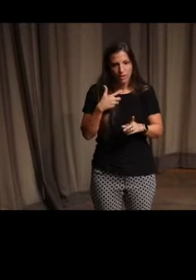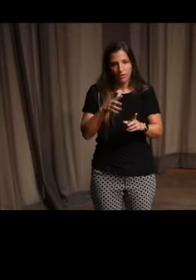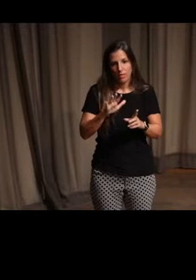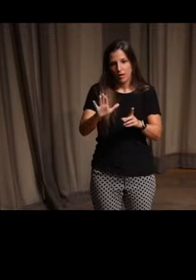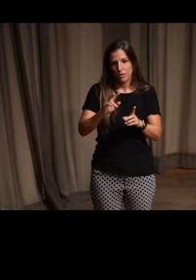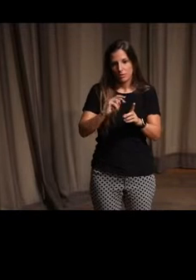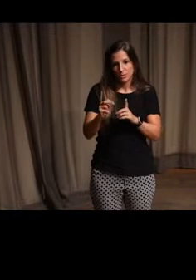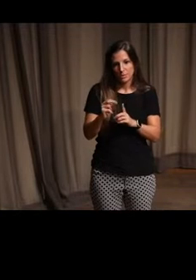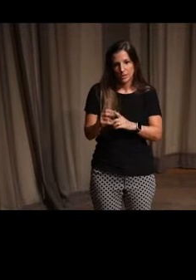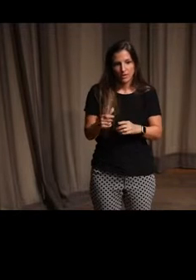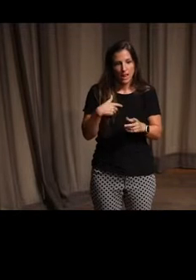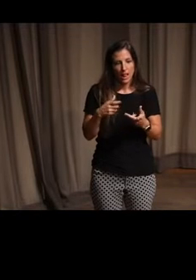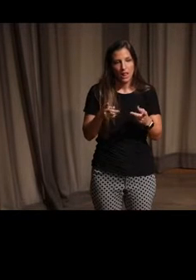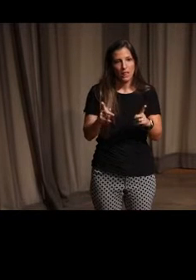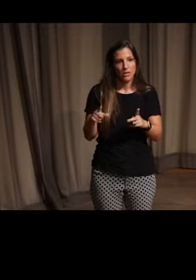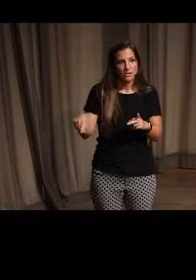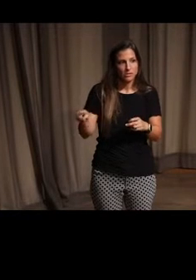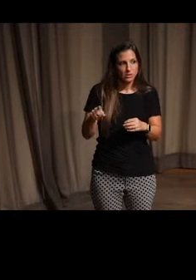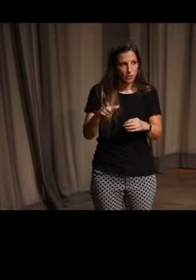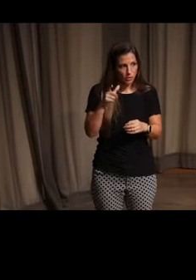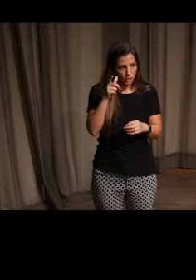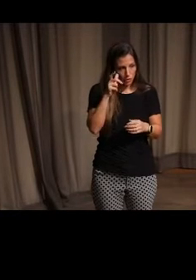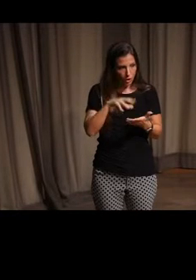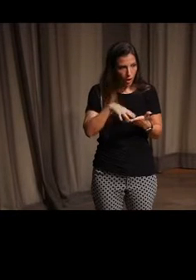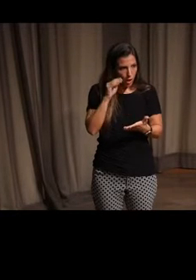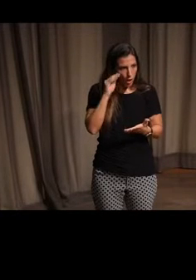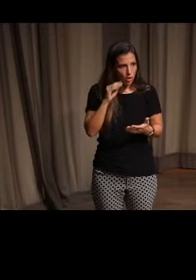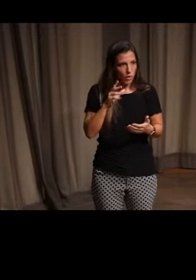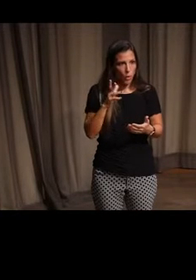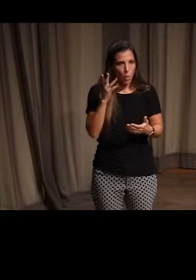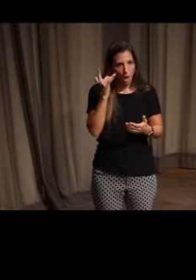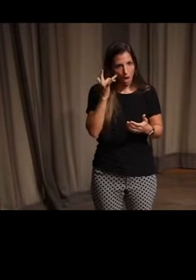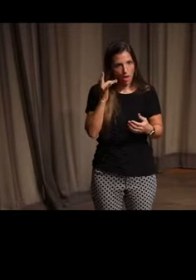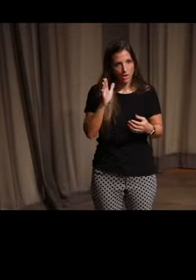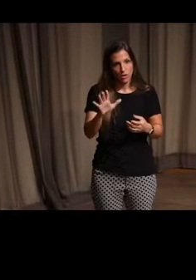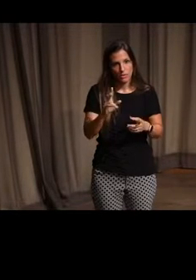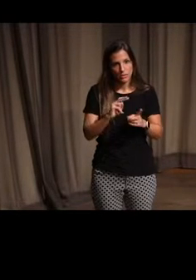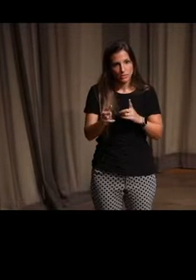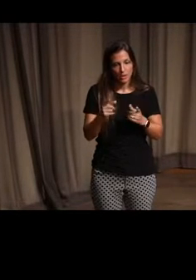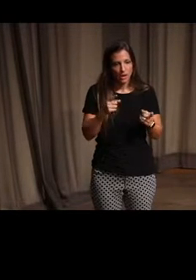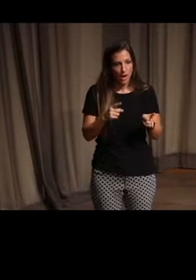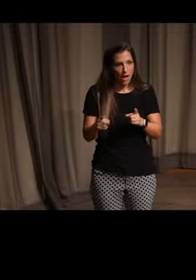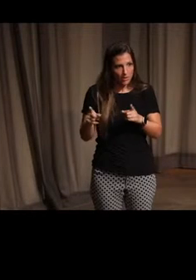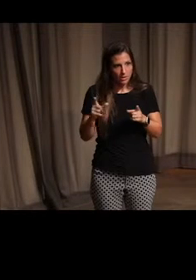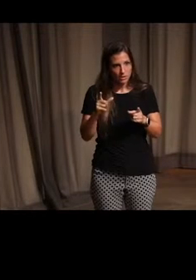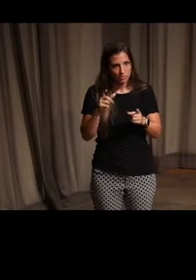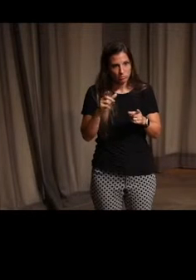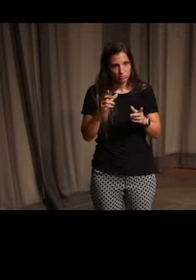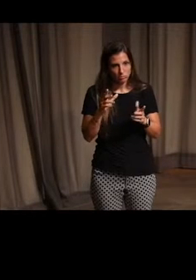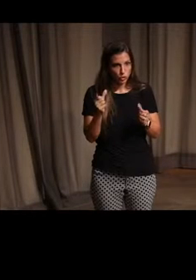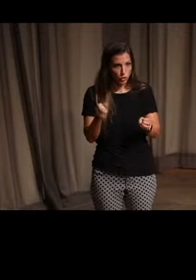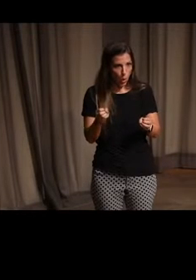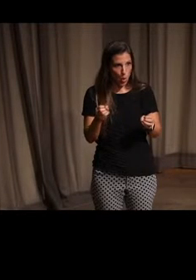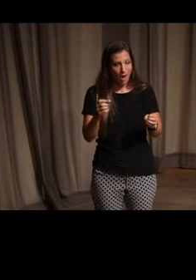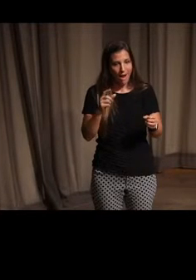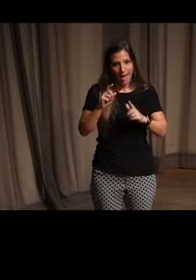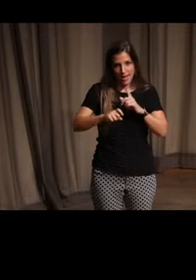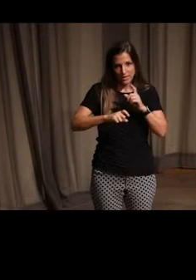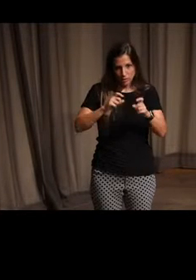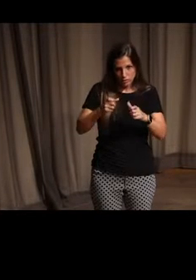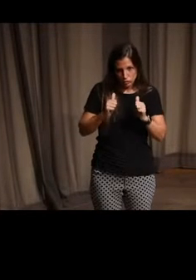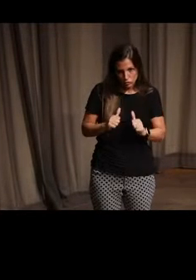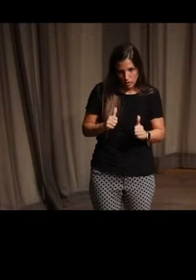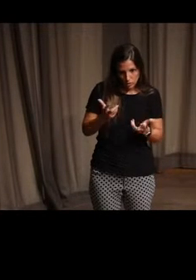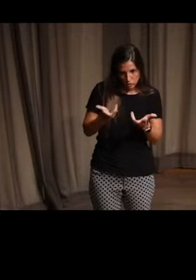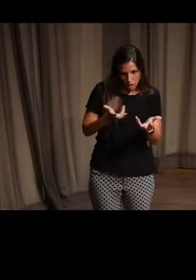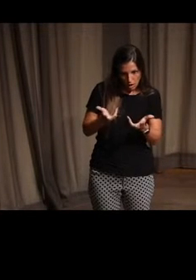from their side, and it allows even for you to learn about where some of that, where some of those opinions came from. So asking questions and trying